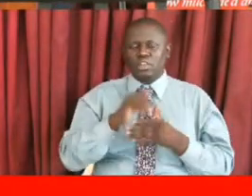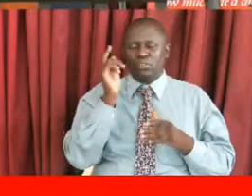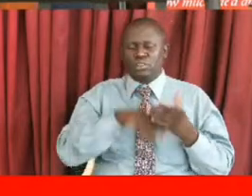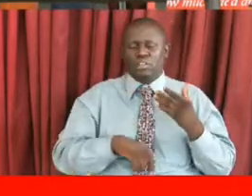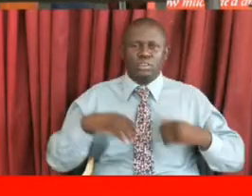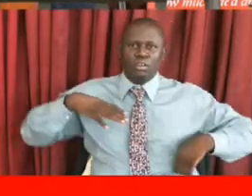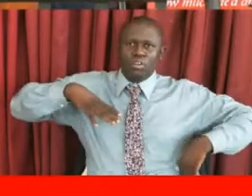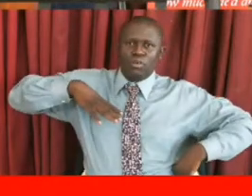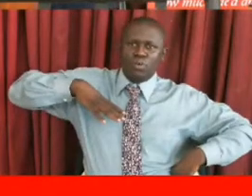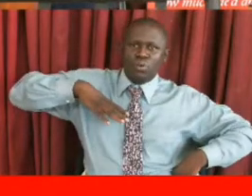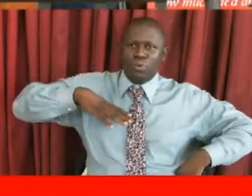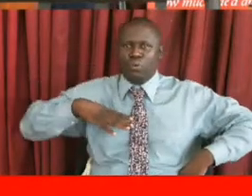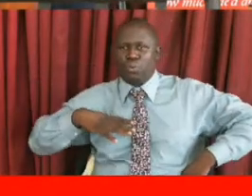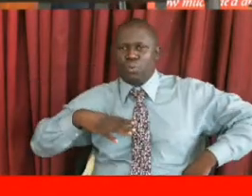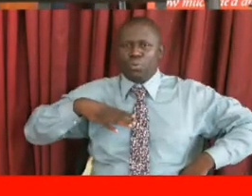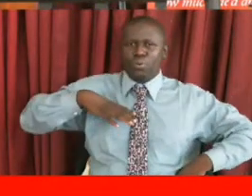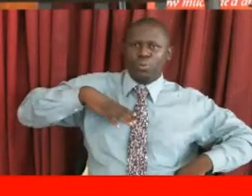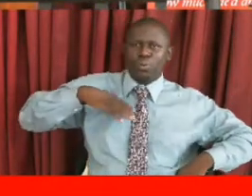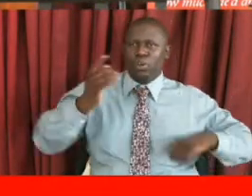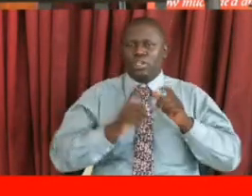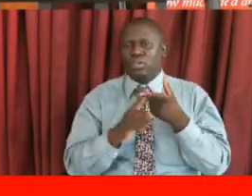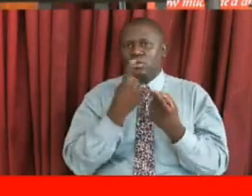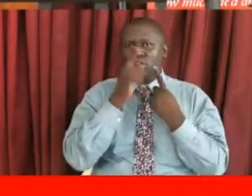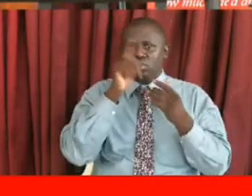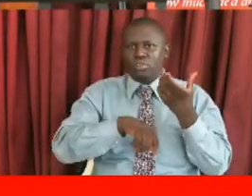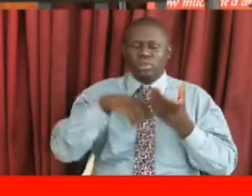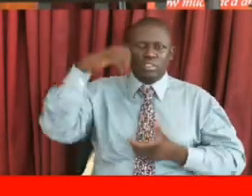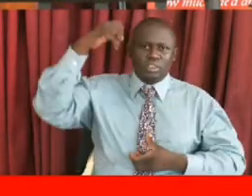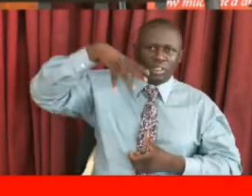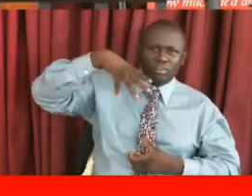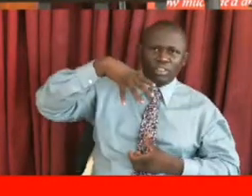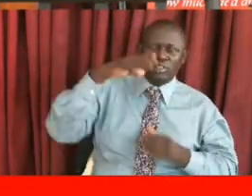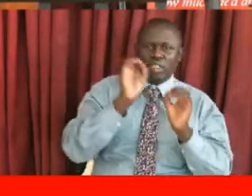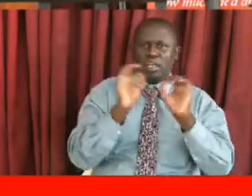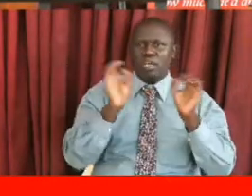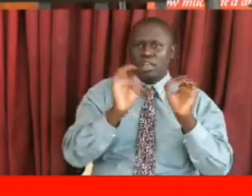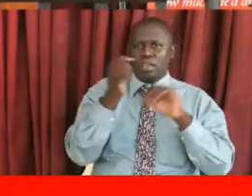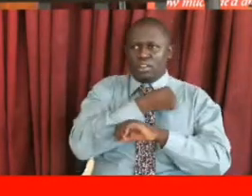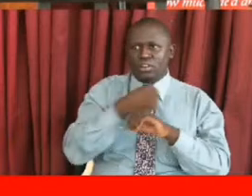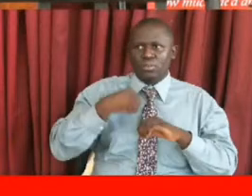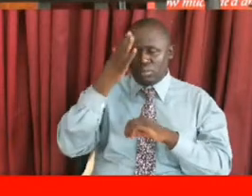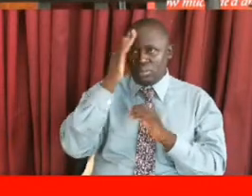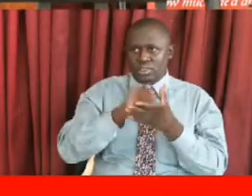Men Who person the revelations of word we know our